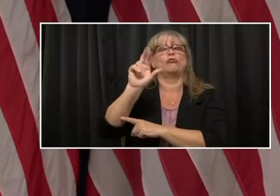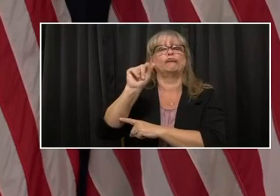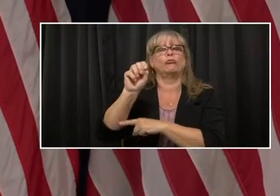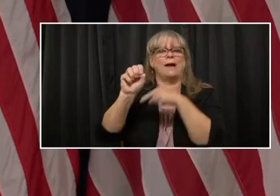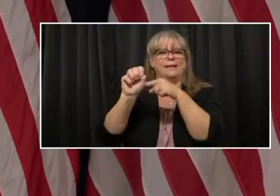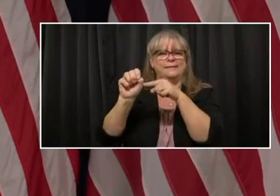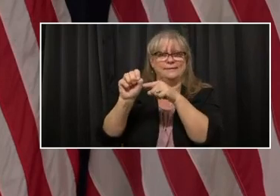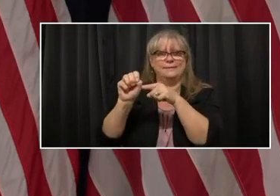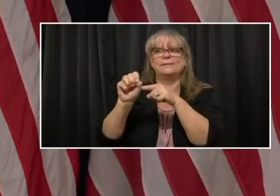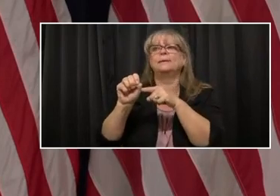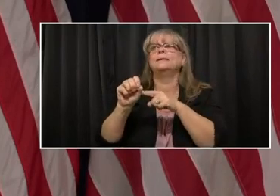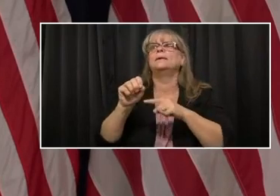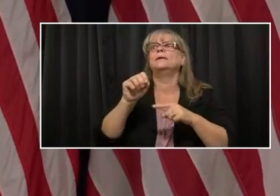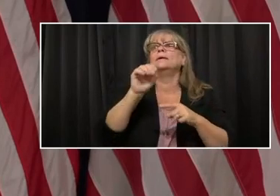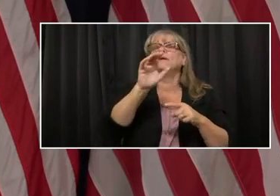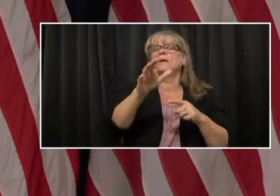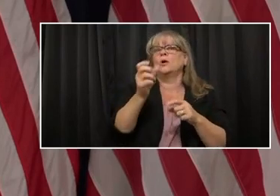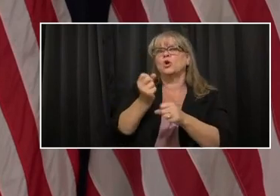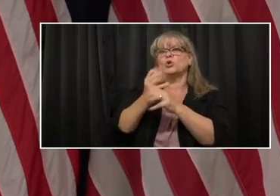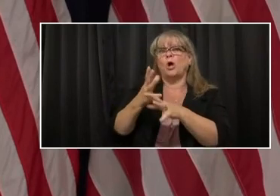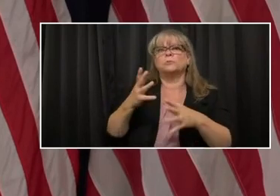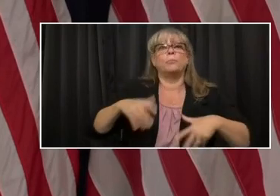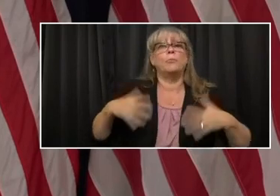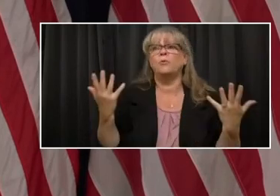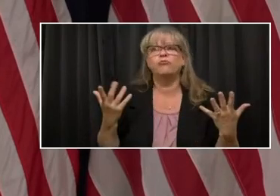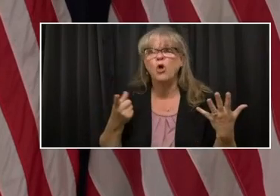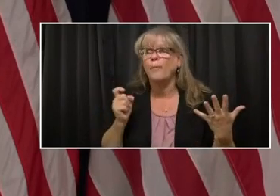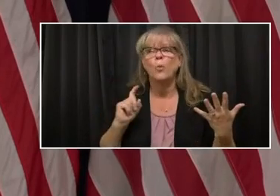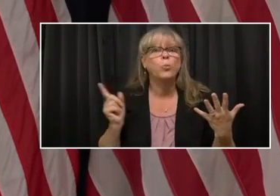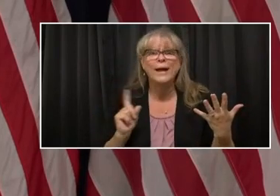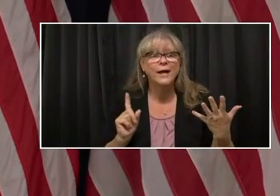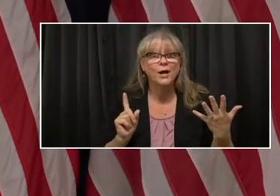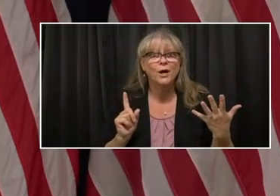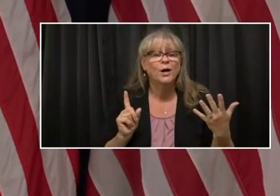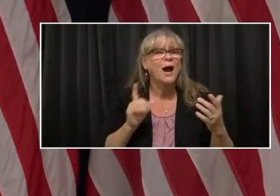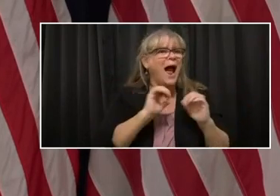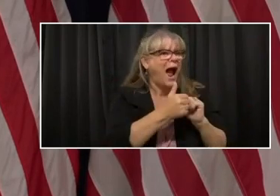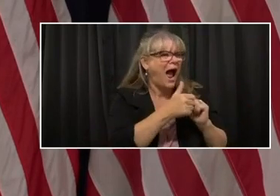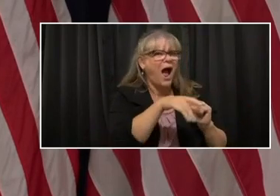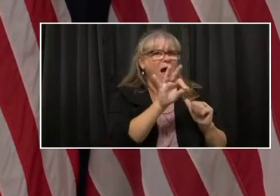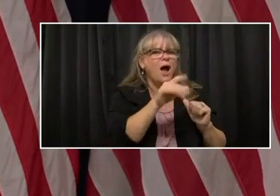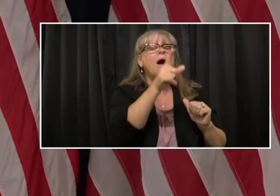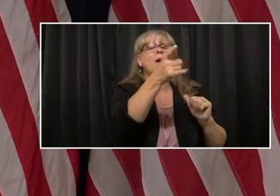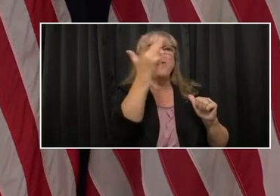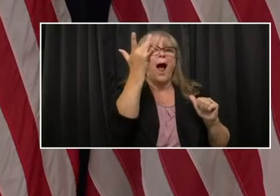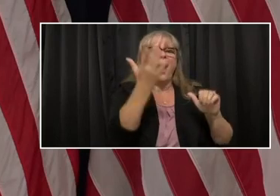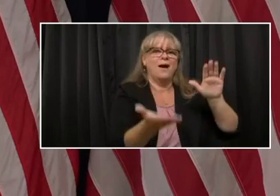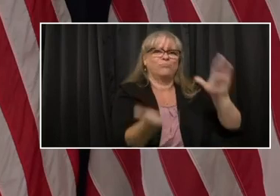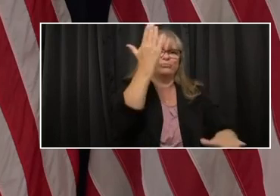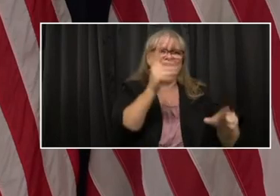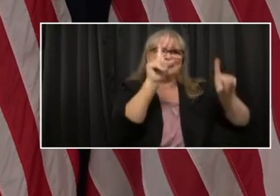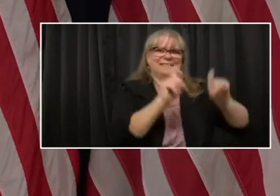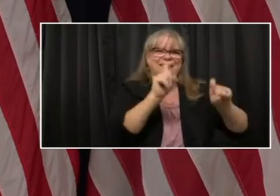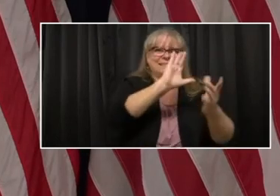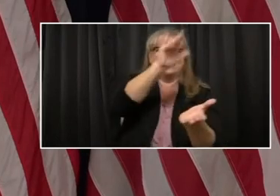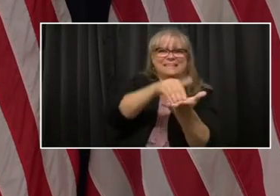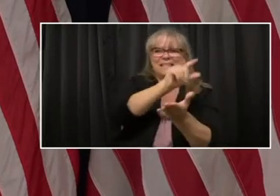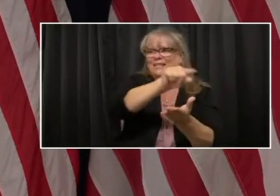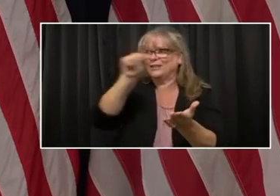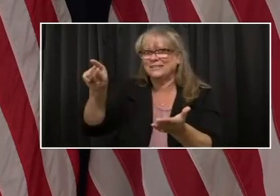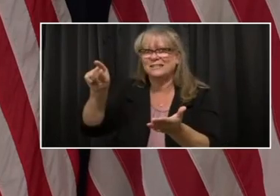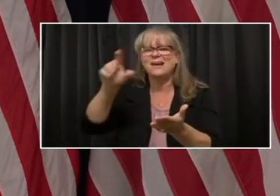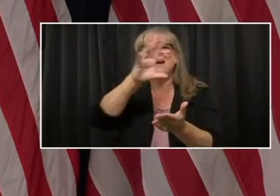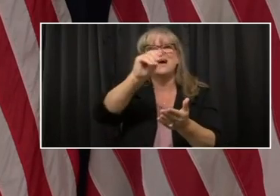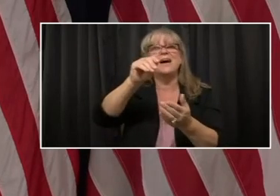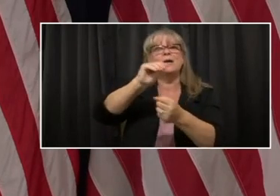is the denominator, and of course a slight decrease in the prevalence of the virus as the numerator. So